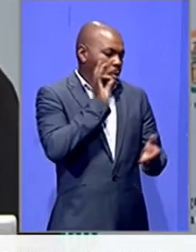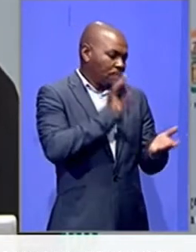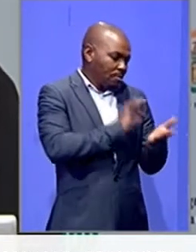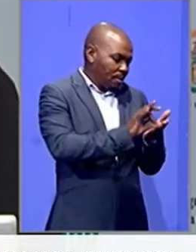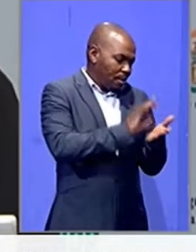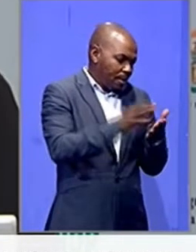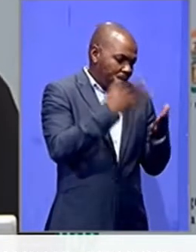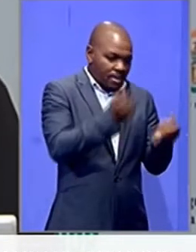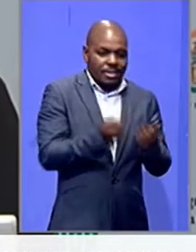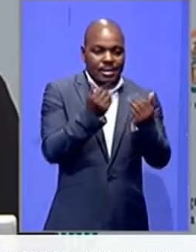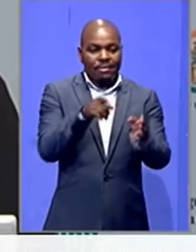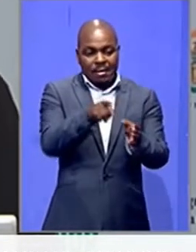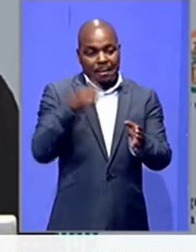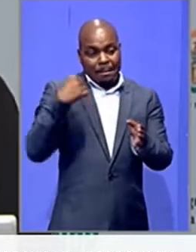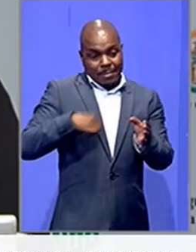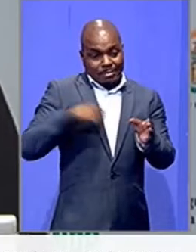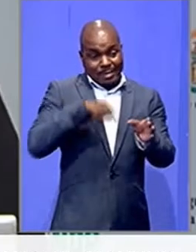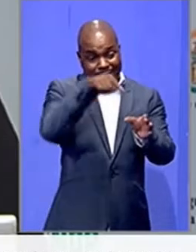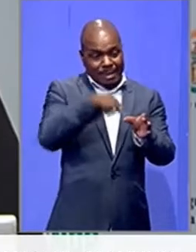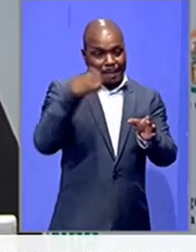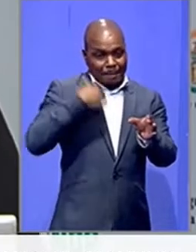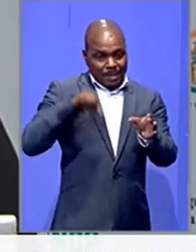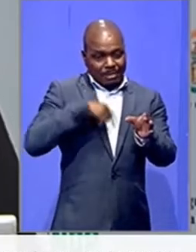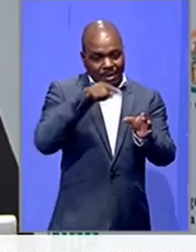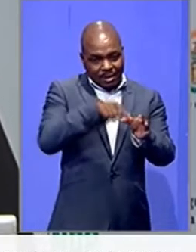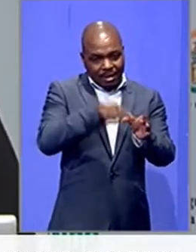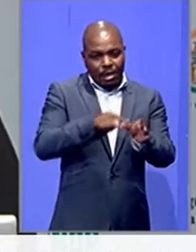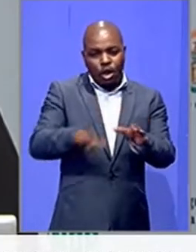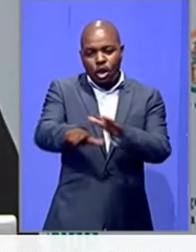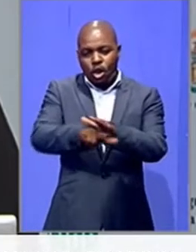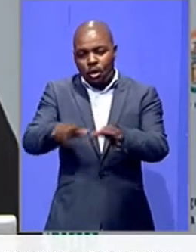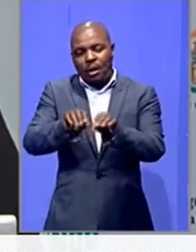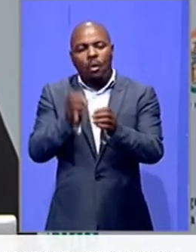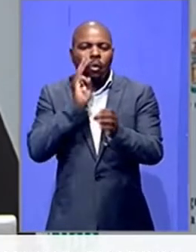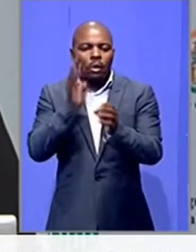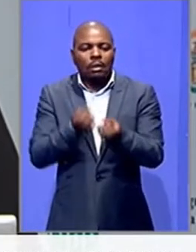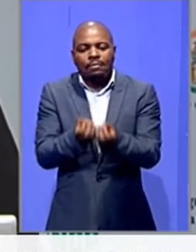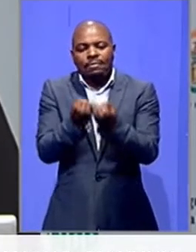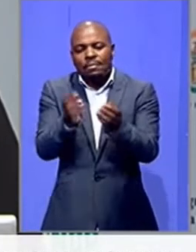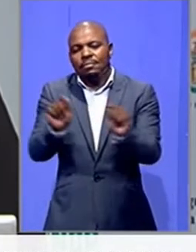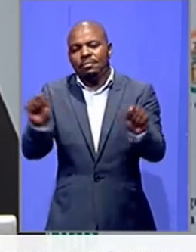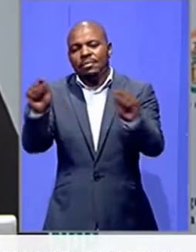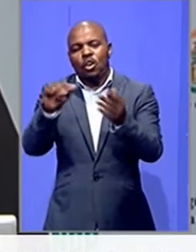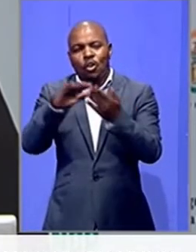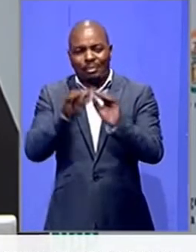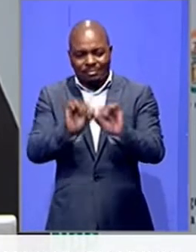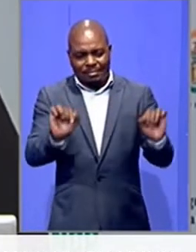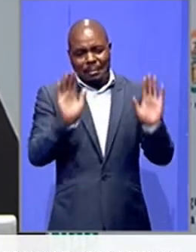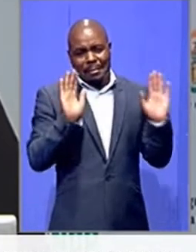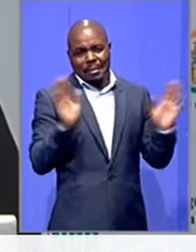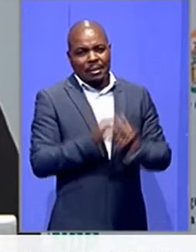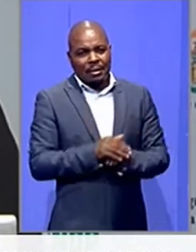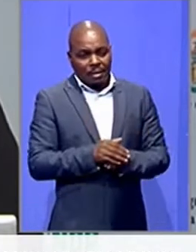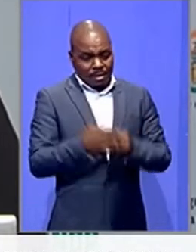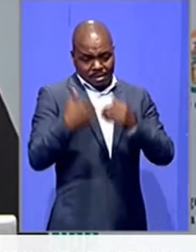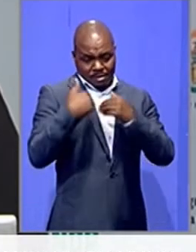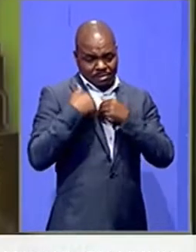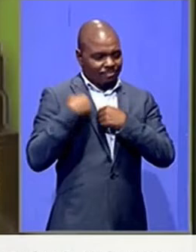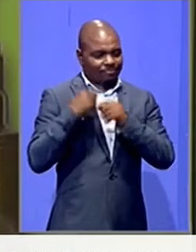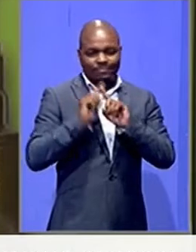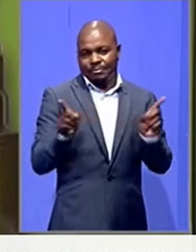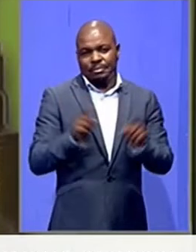The municipality is then responsible for the local distribution and reticulation of water. That is not our